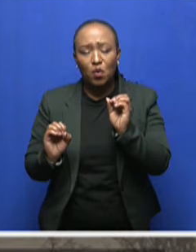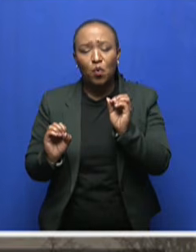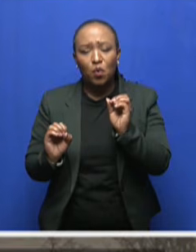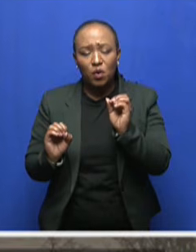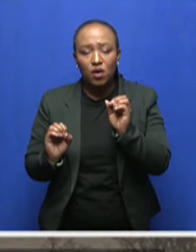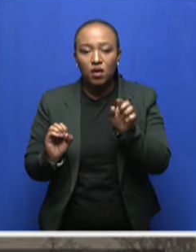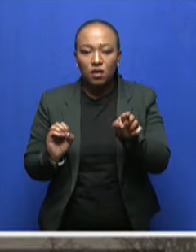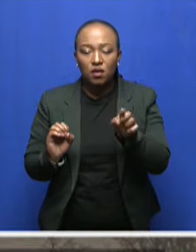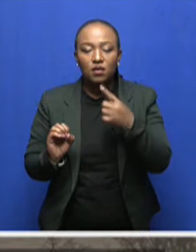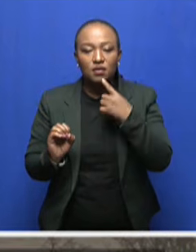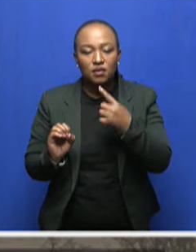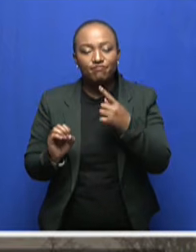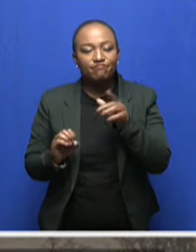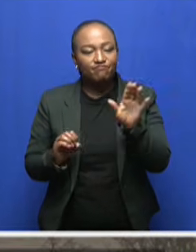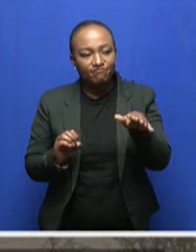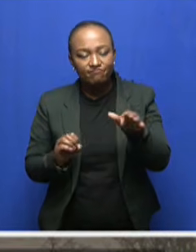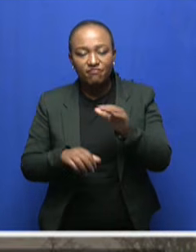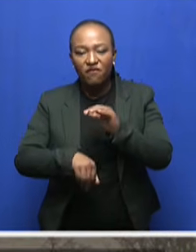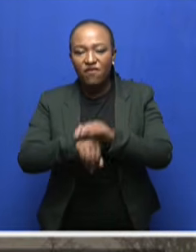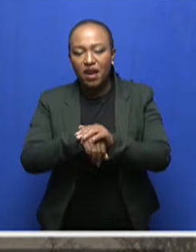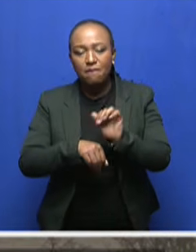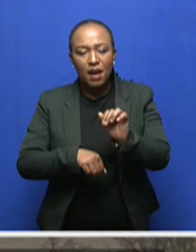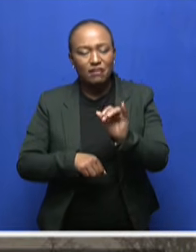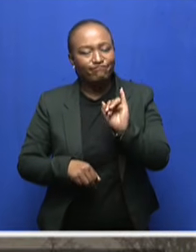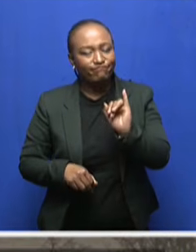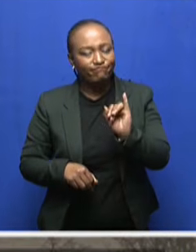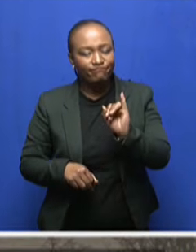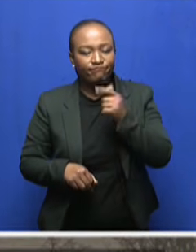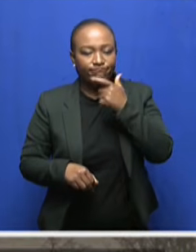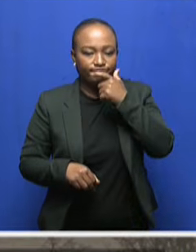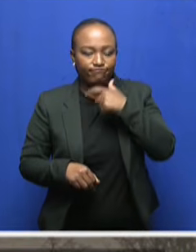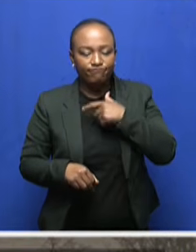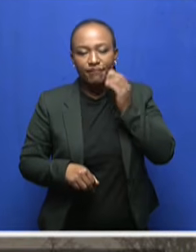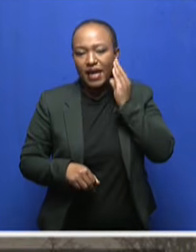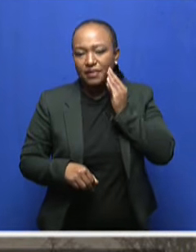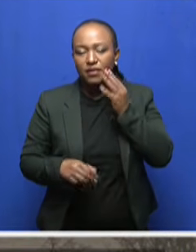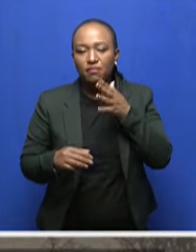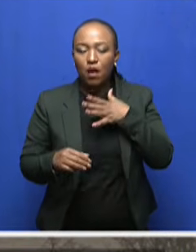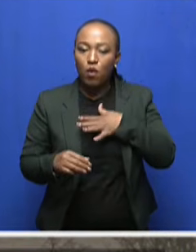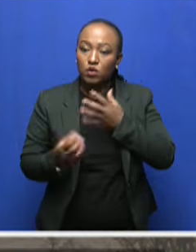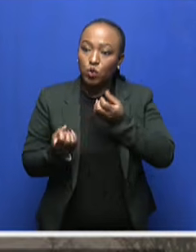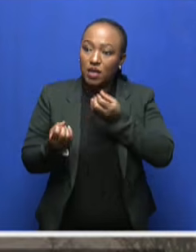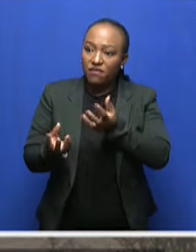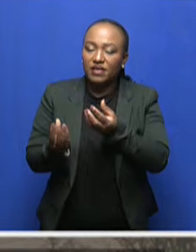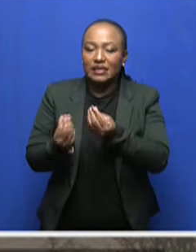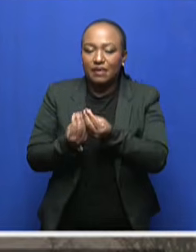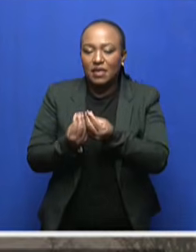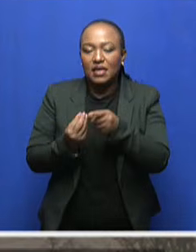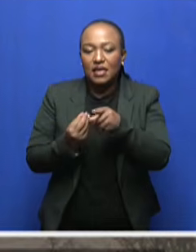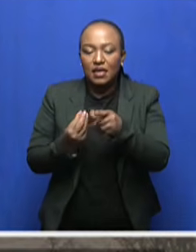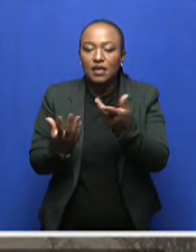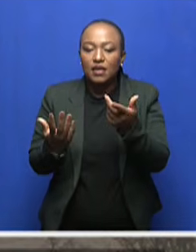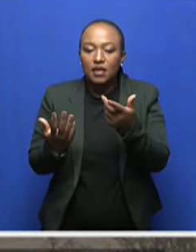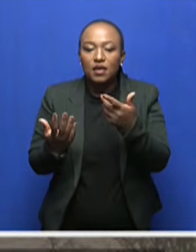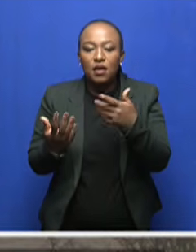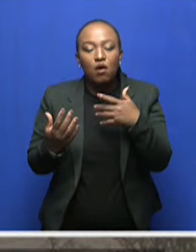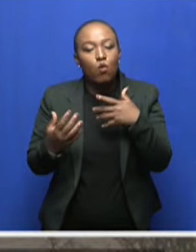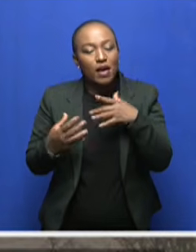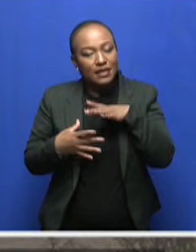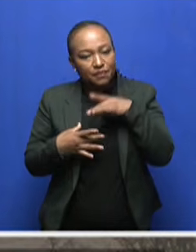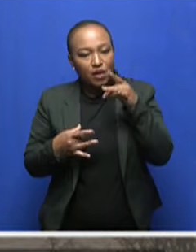And she said, listen, my friend's been in a very bad slump. I'd really just like to give her something to remember her daughter by, but also to lift